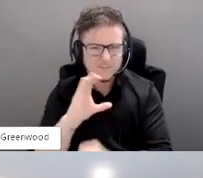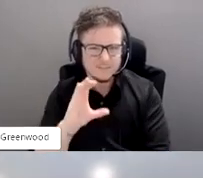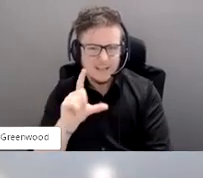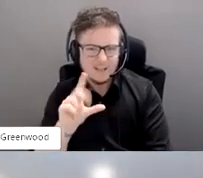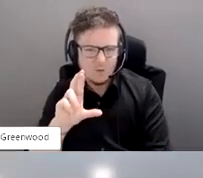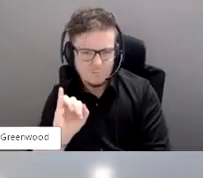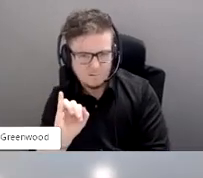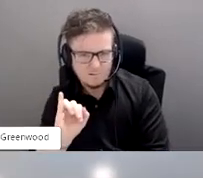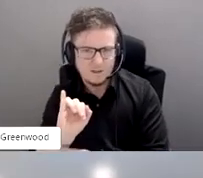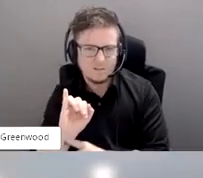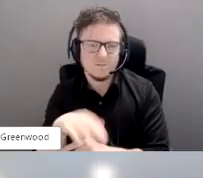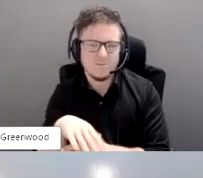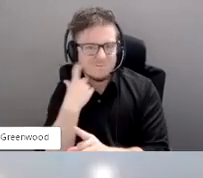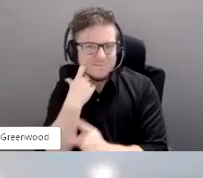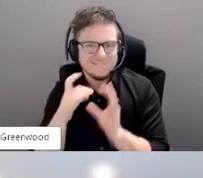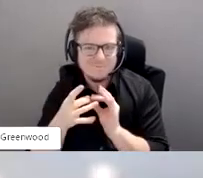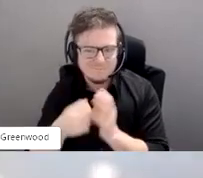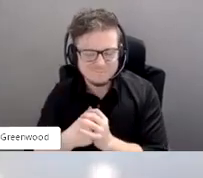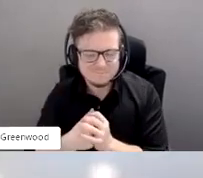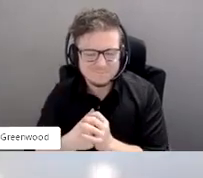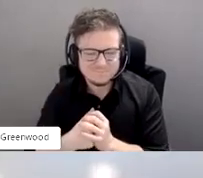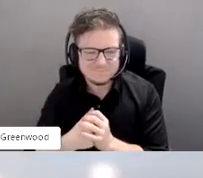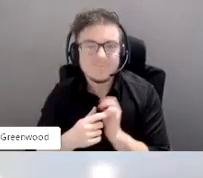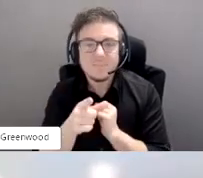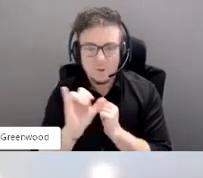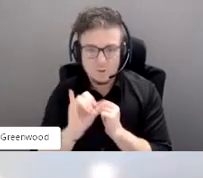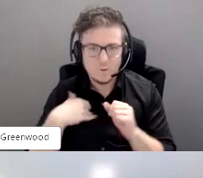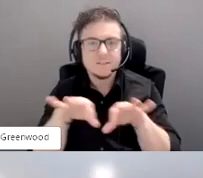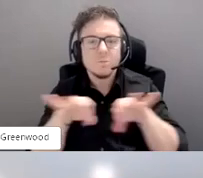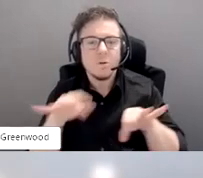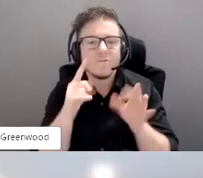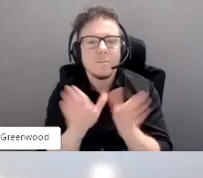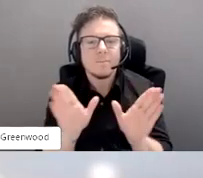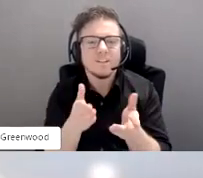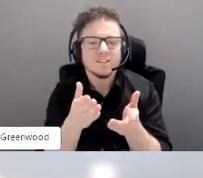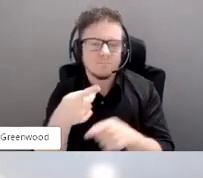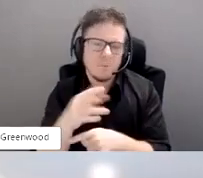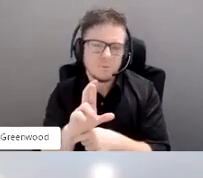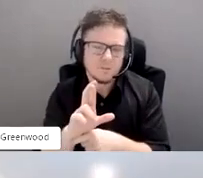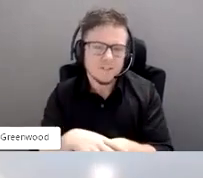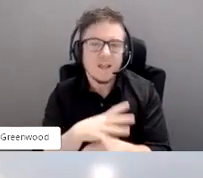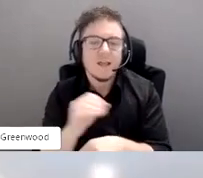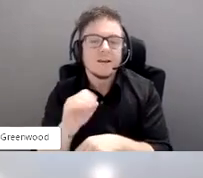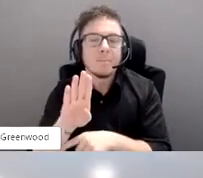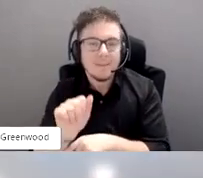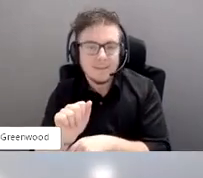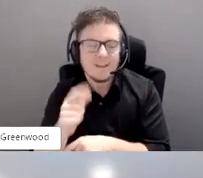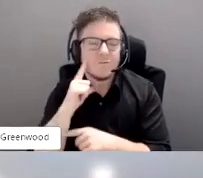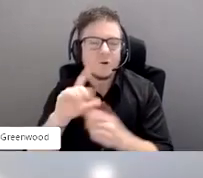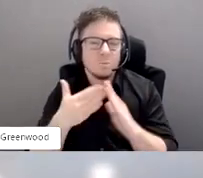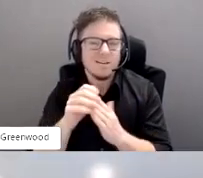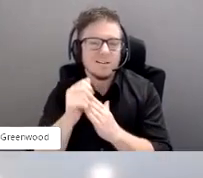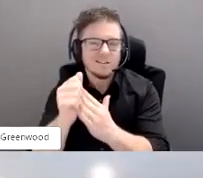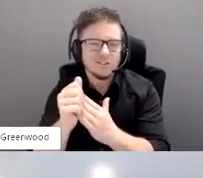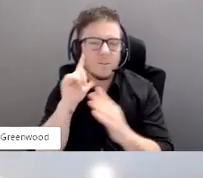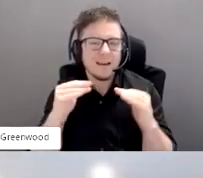as we were just talking about. He also holds a diploma in public relations and a bachelor in community leadership and equity and